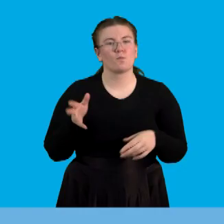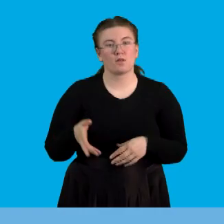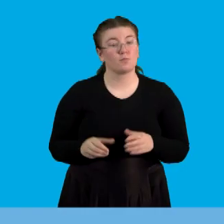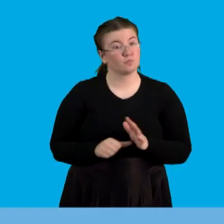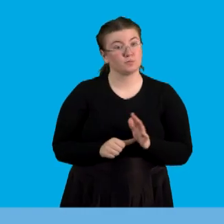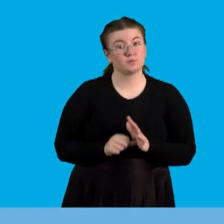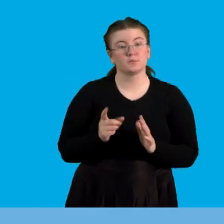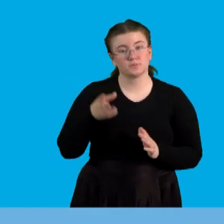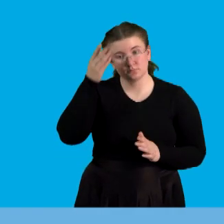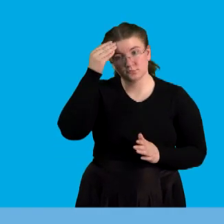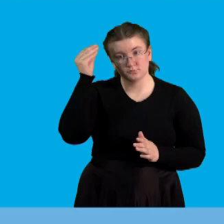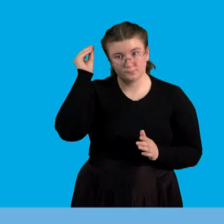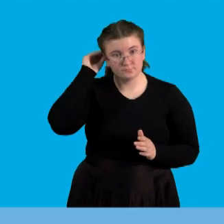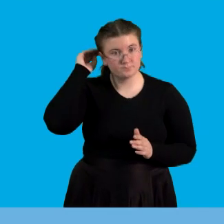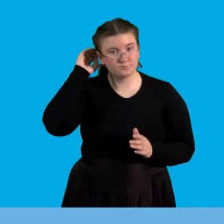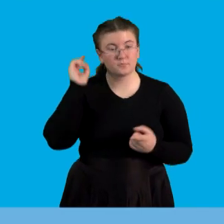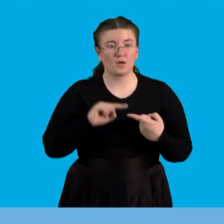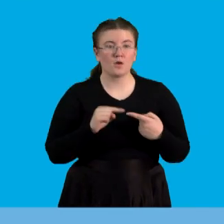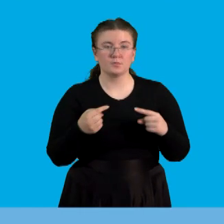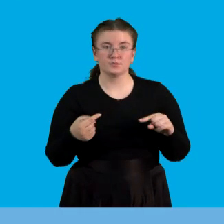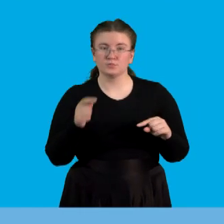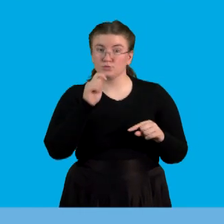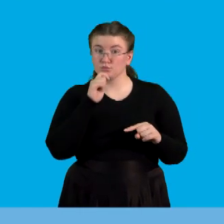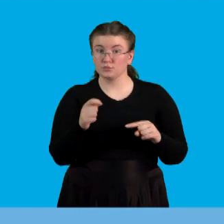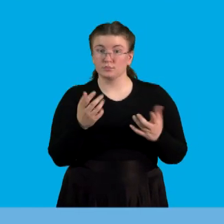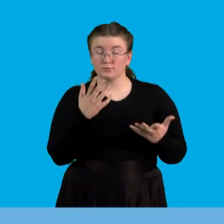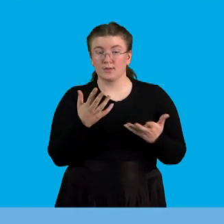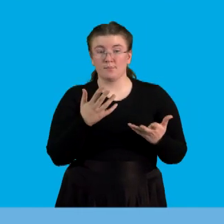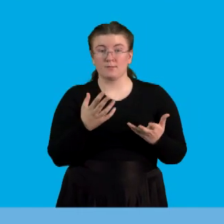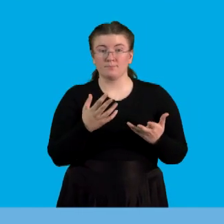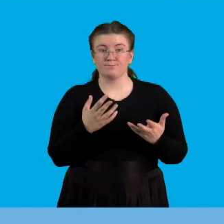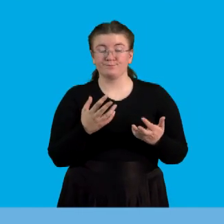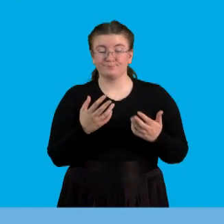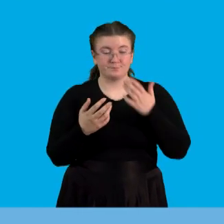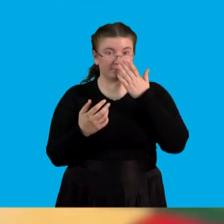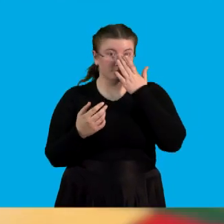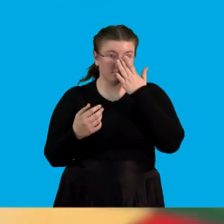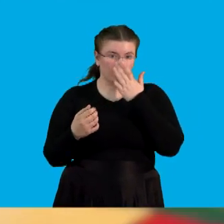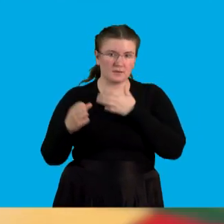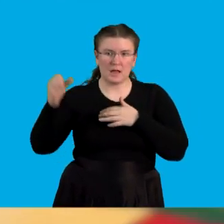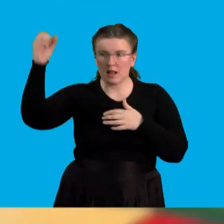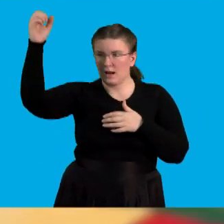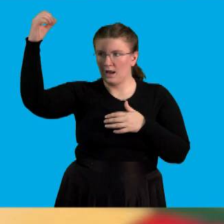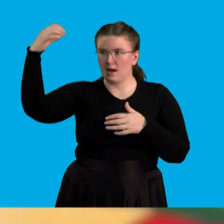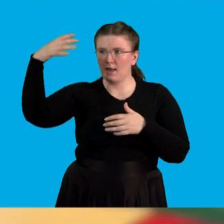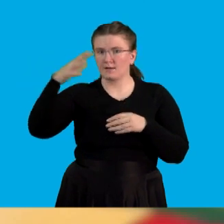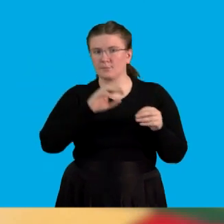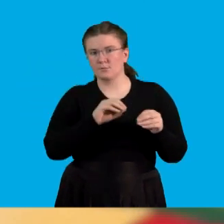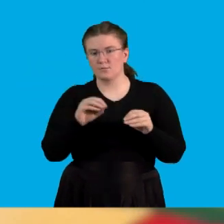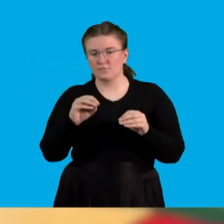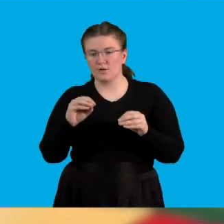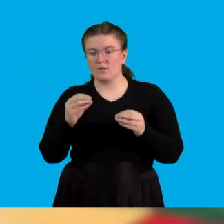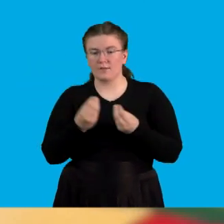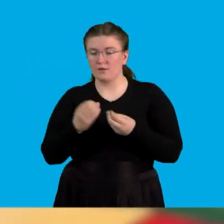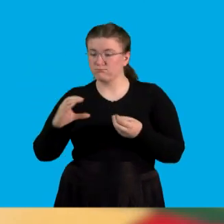Very important to note. And then the opposite is true, that if light is moving from a more dense medium to